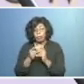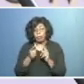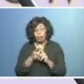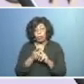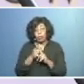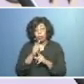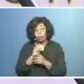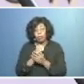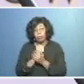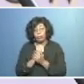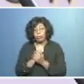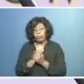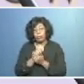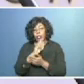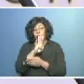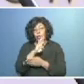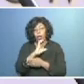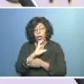to